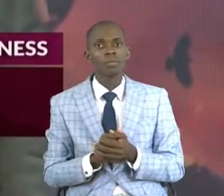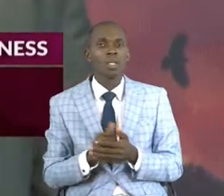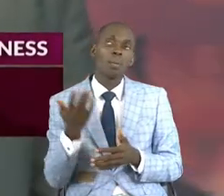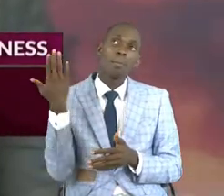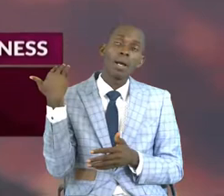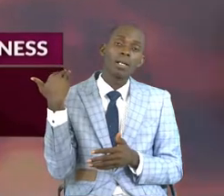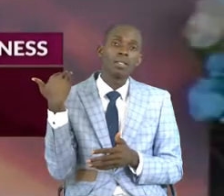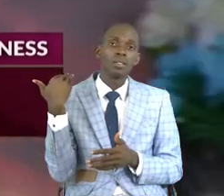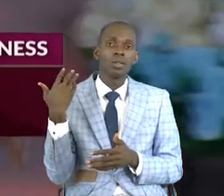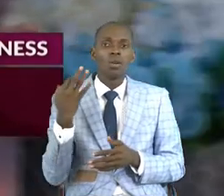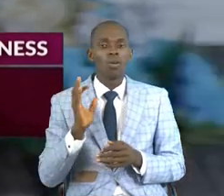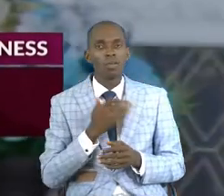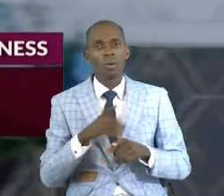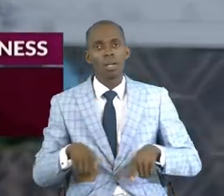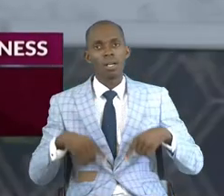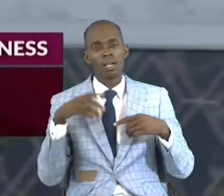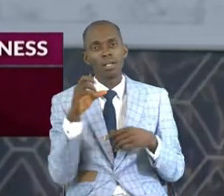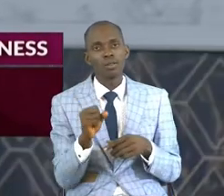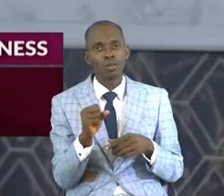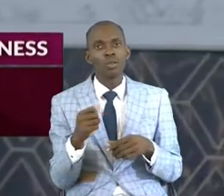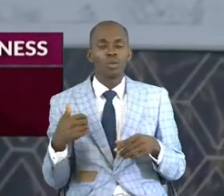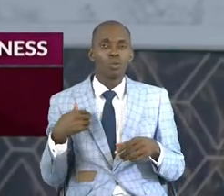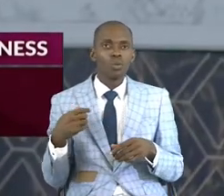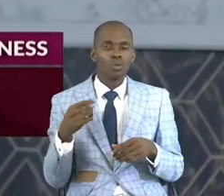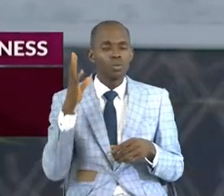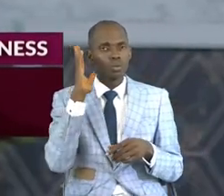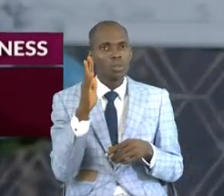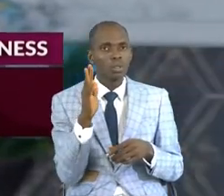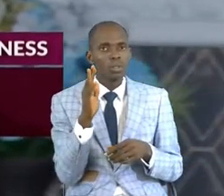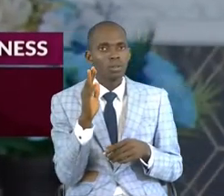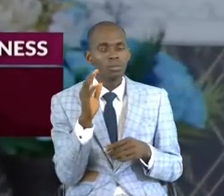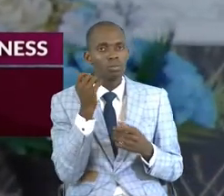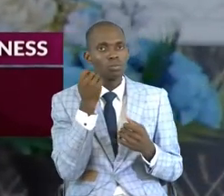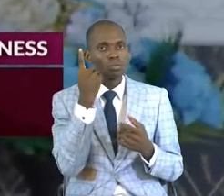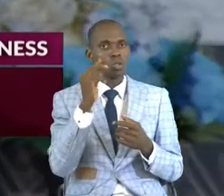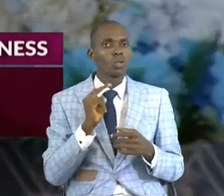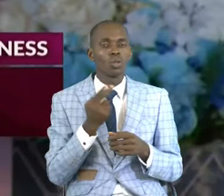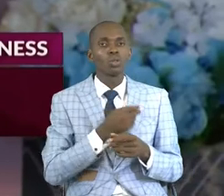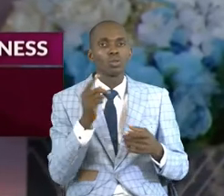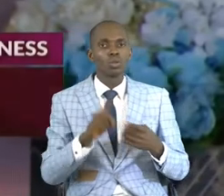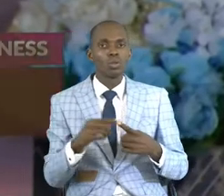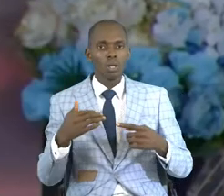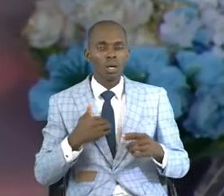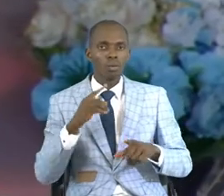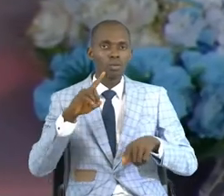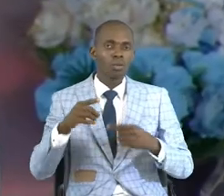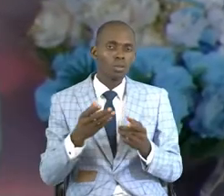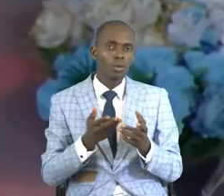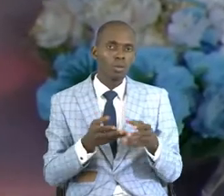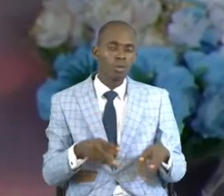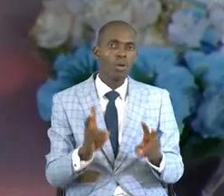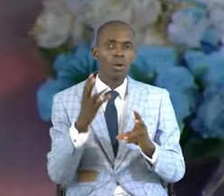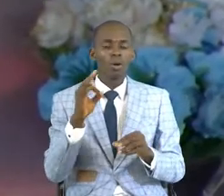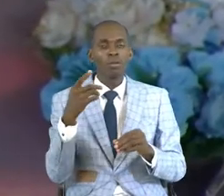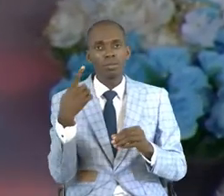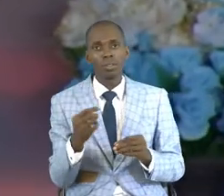our lives may suffice us to have wrought the will of the Gentiles when we